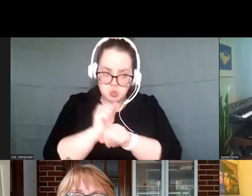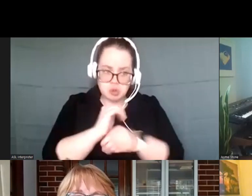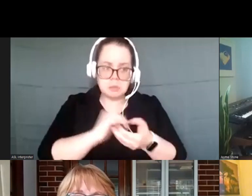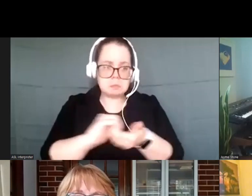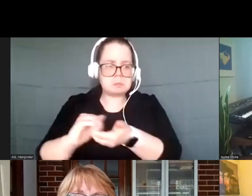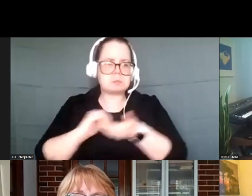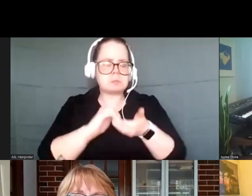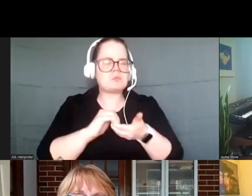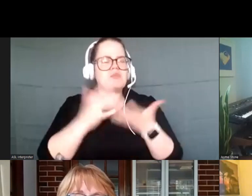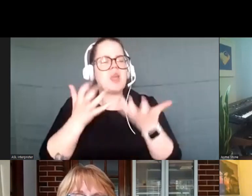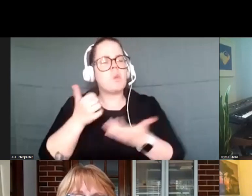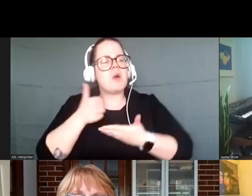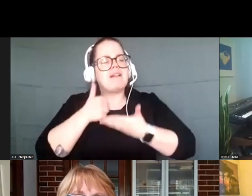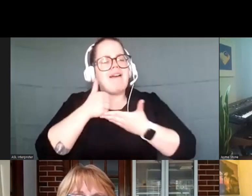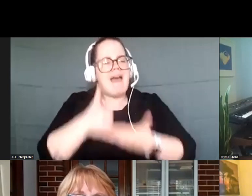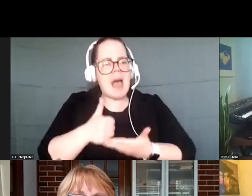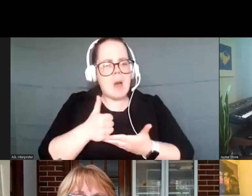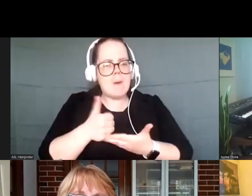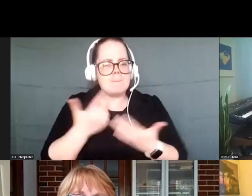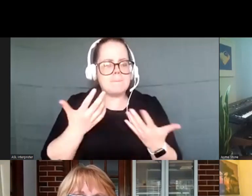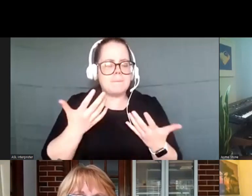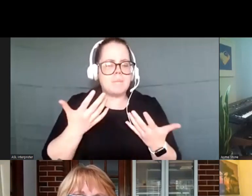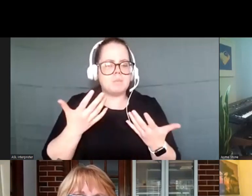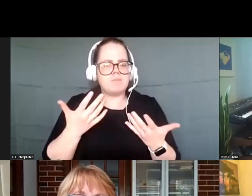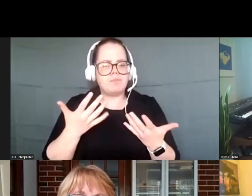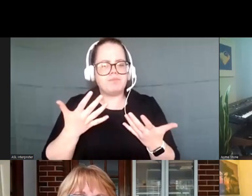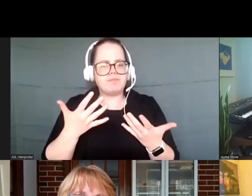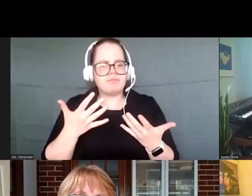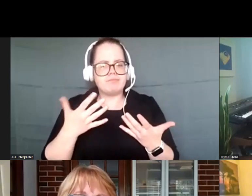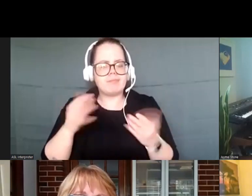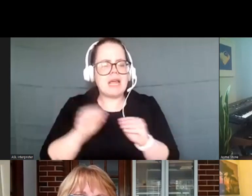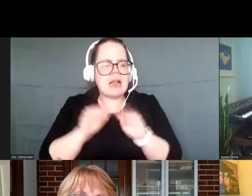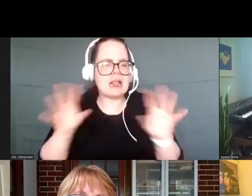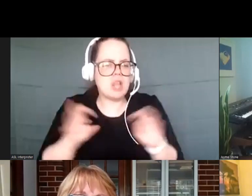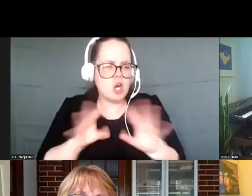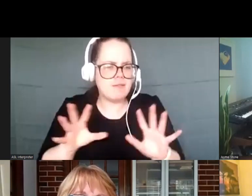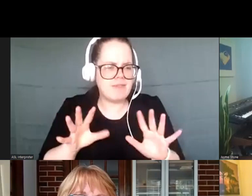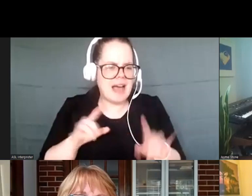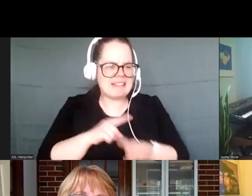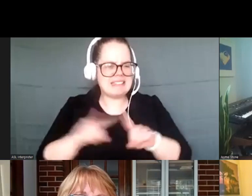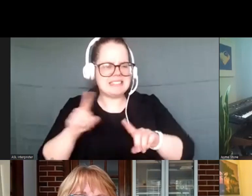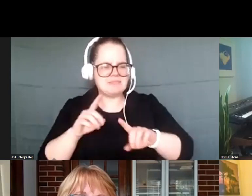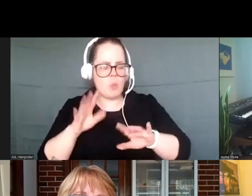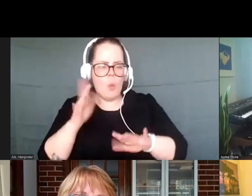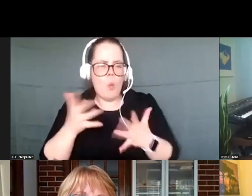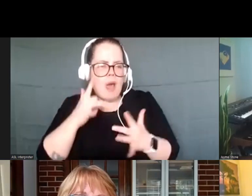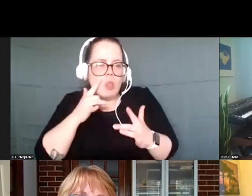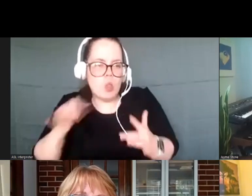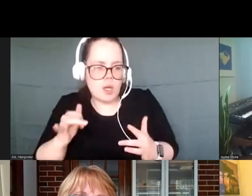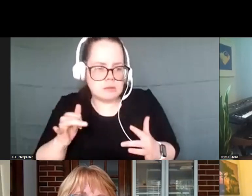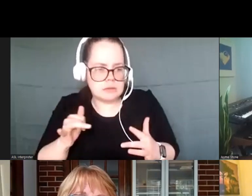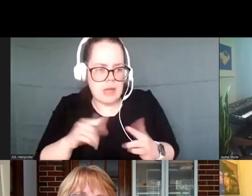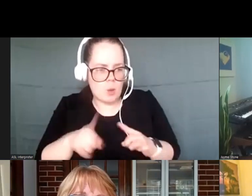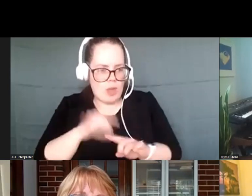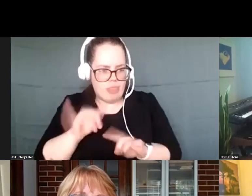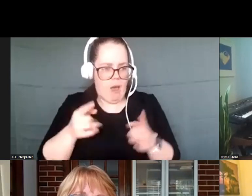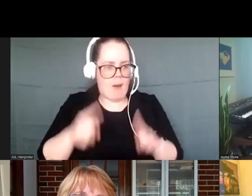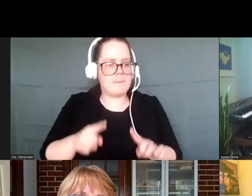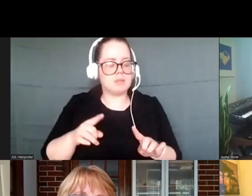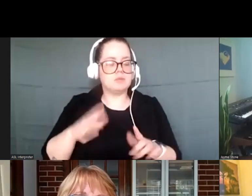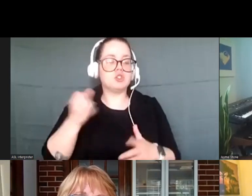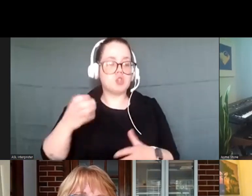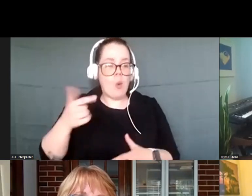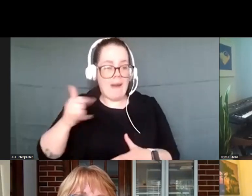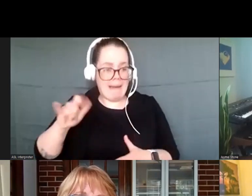kind of dispel for some of the artists, like what the realities are around this. And like, so Gail, for example, like,